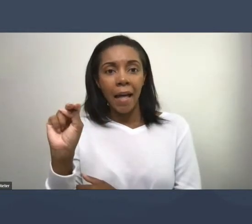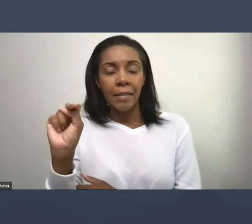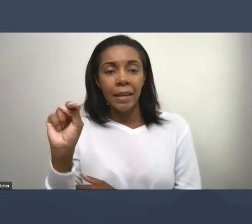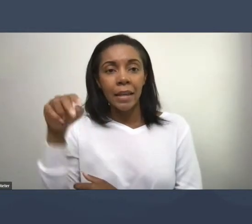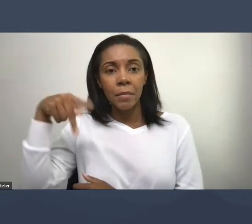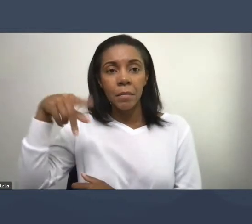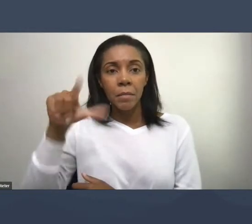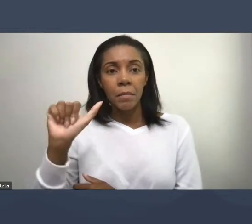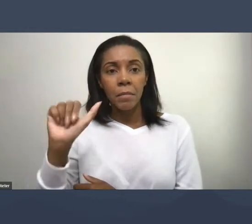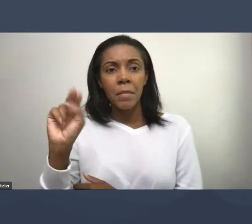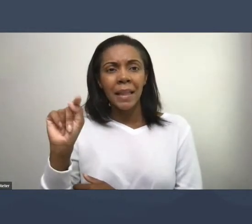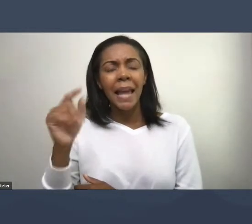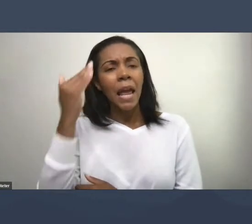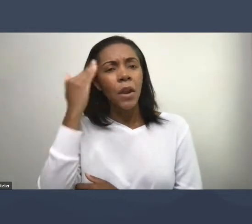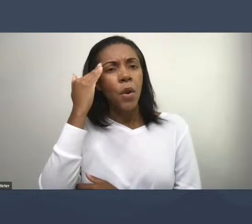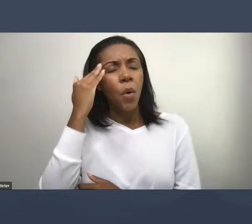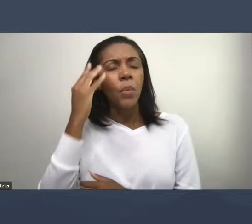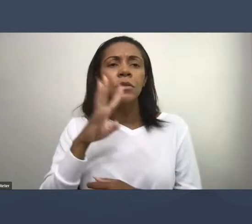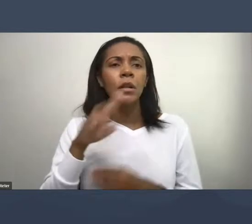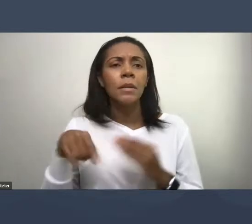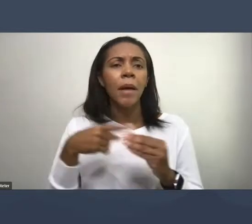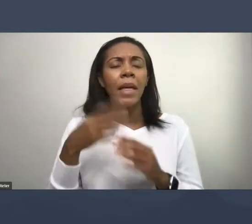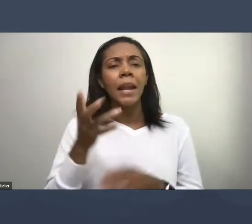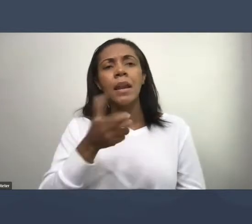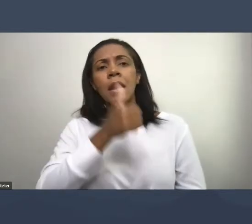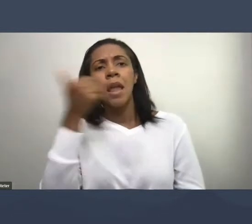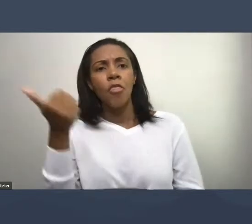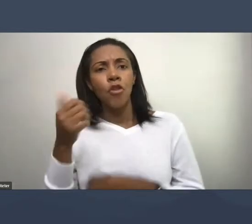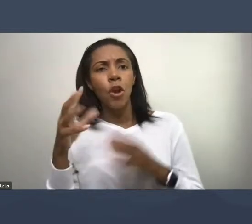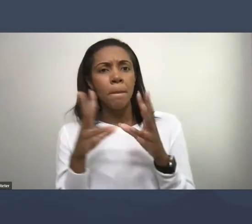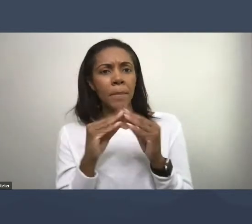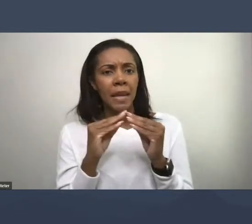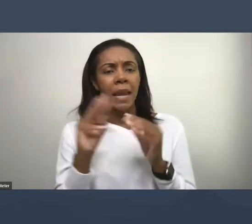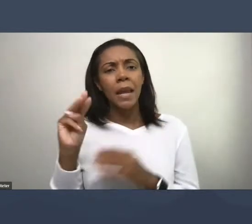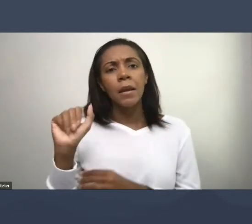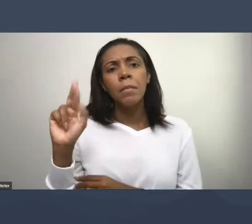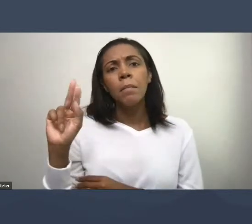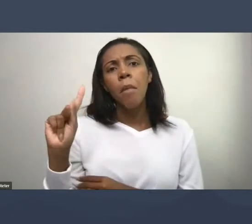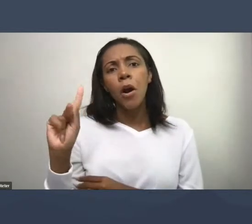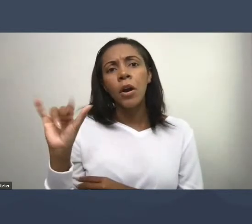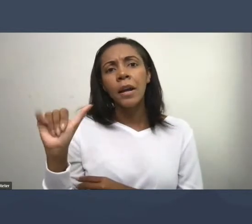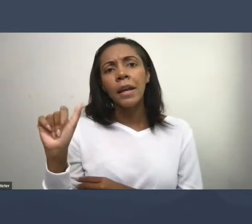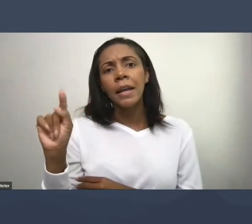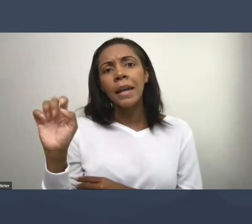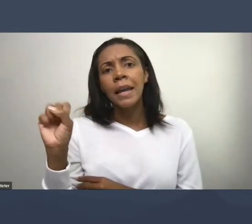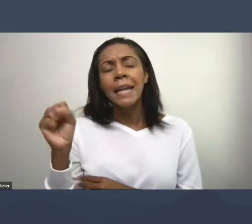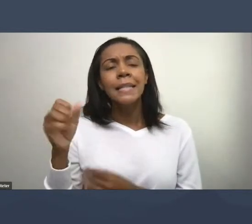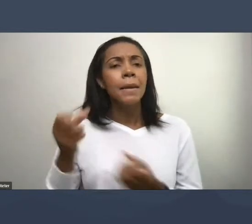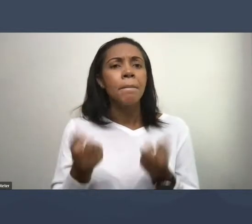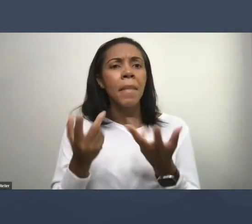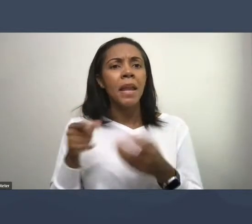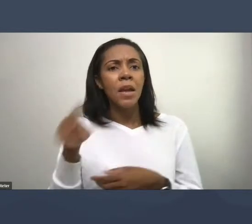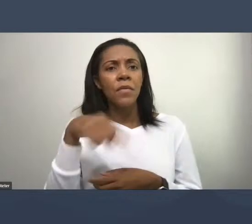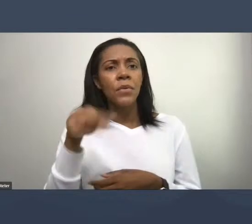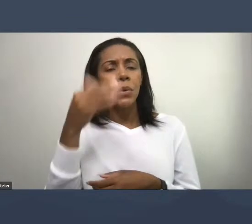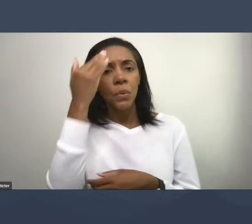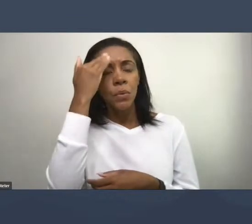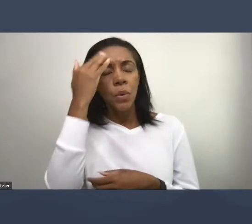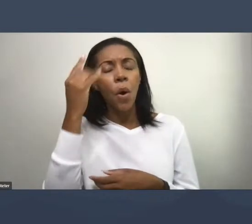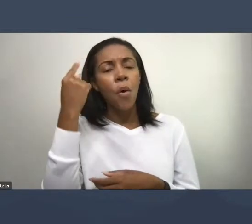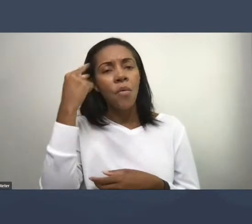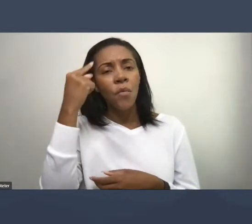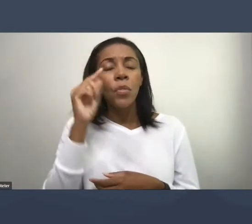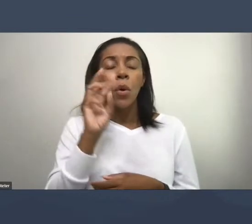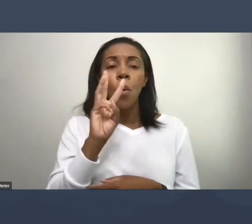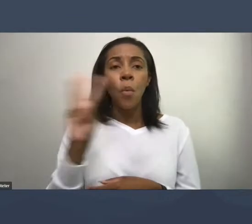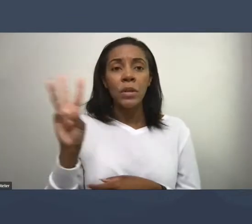prior meeting, and so Mark Yates, as so many of you know, Mark, who has come in as an executive for the western part of